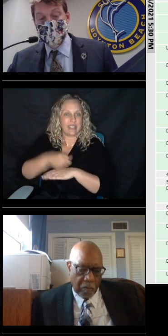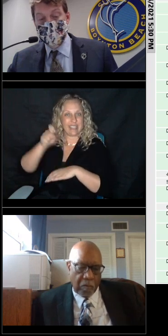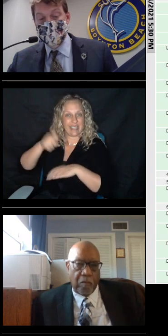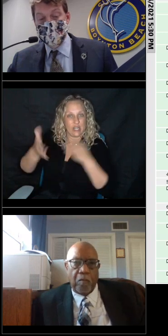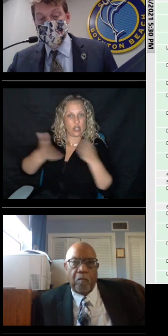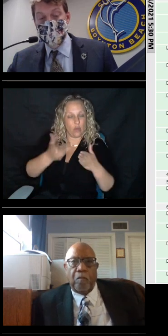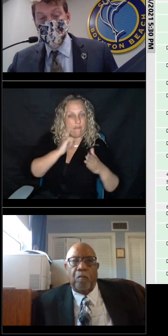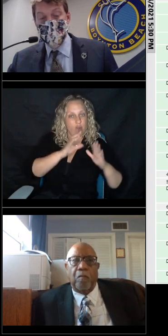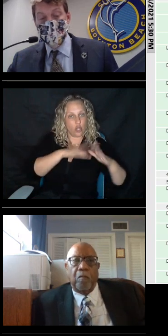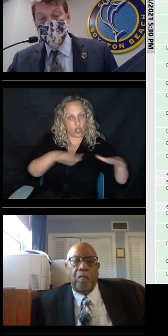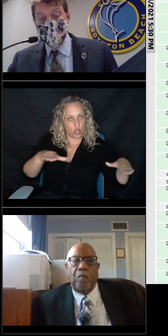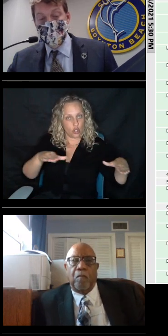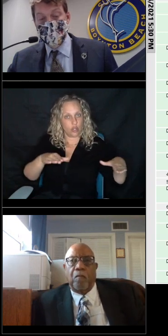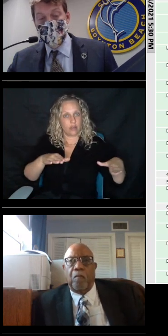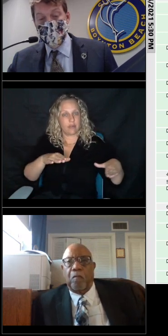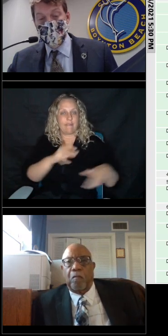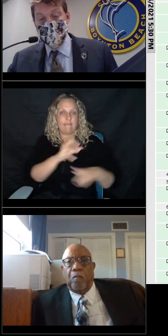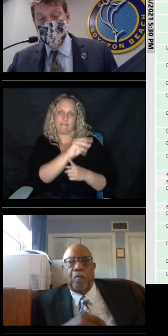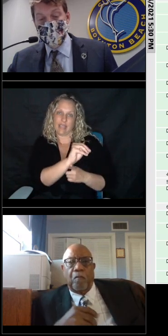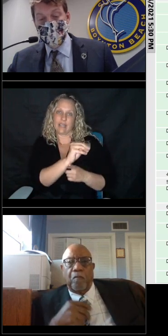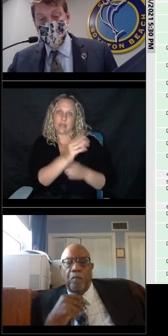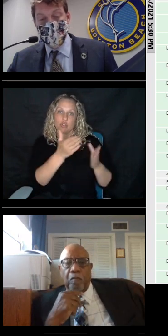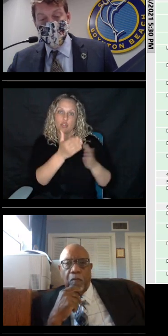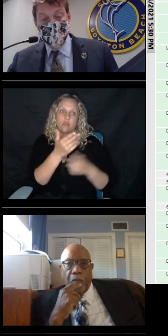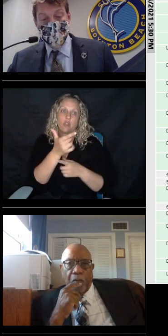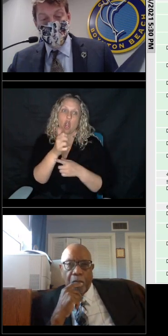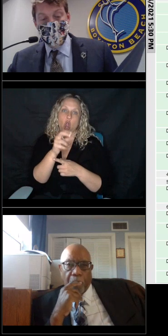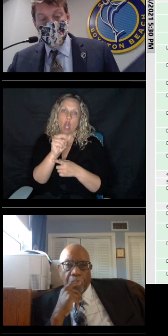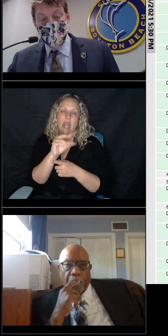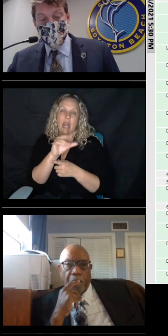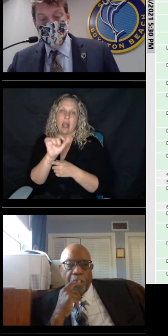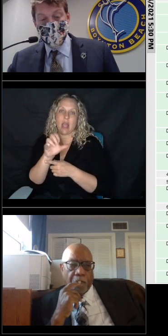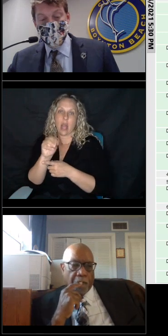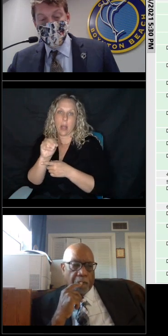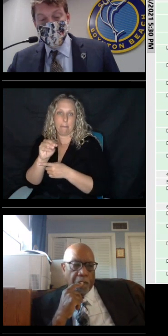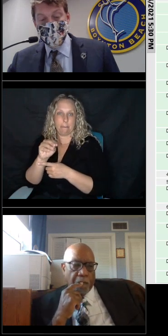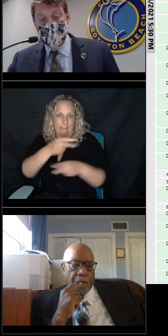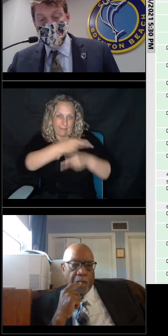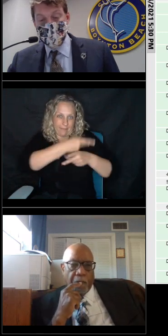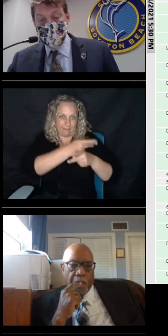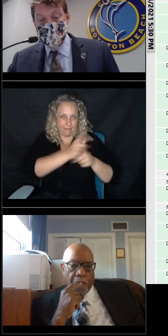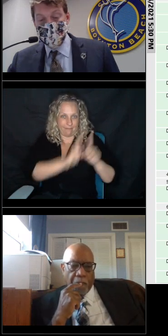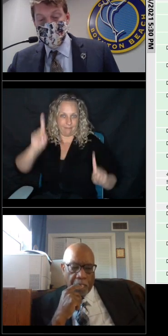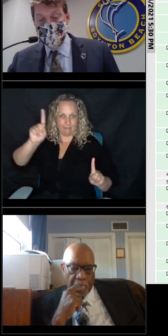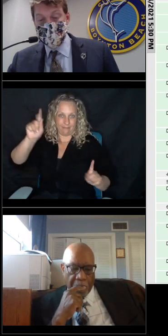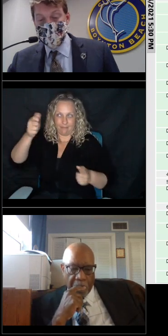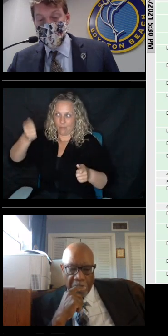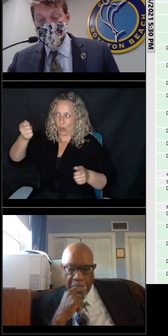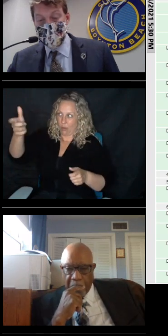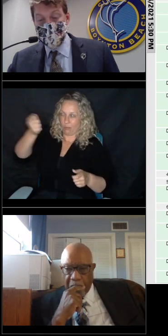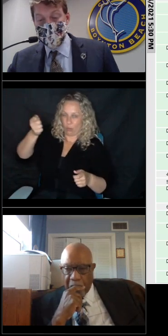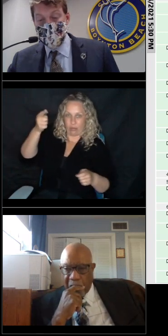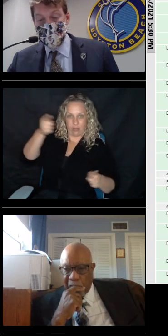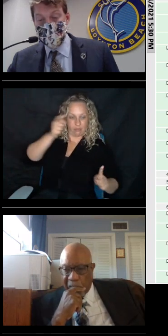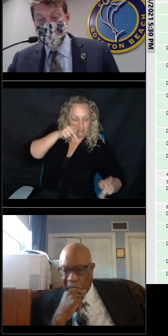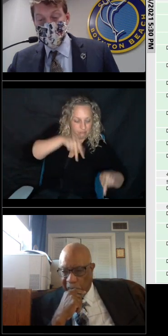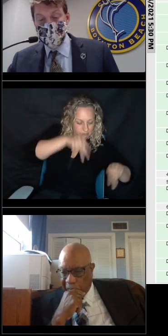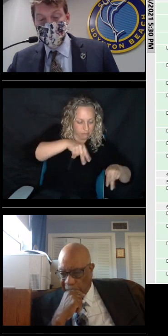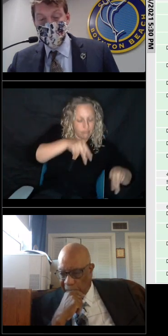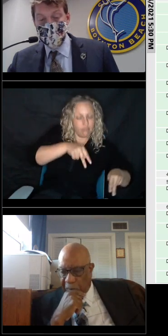for child victims served by the Guardian Ad Litem program. And whereas to illustrate the magnitude of the financial benefit